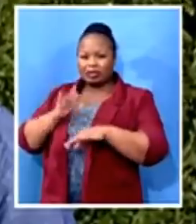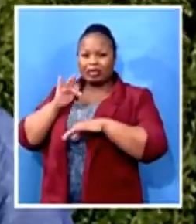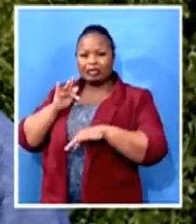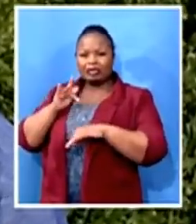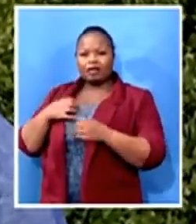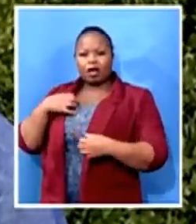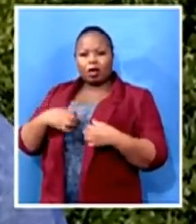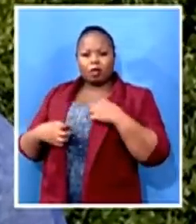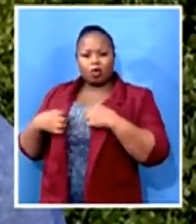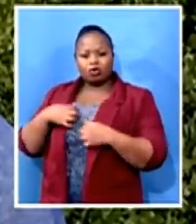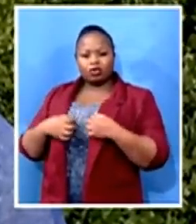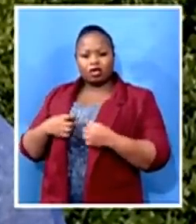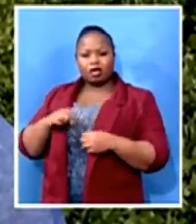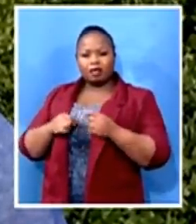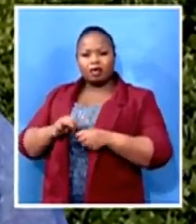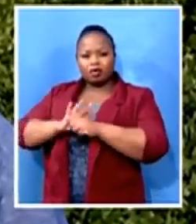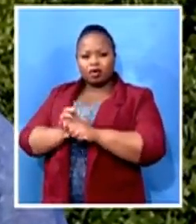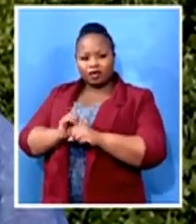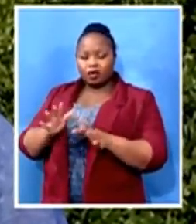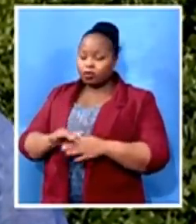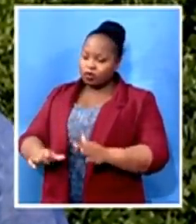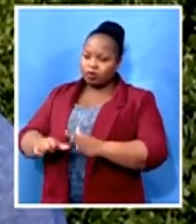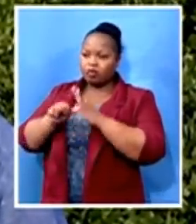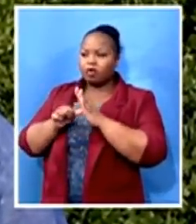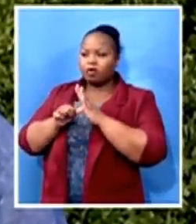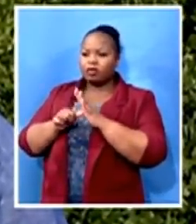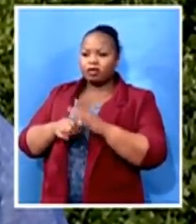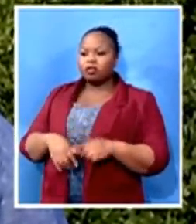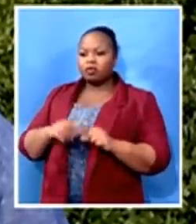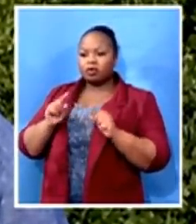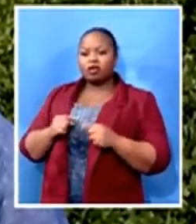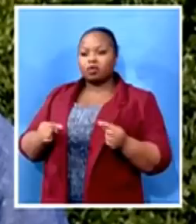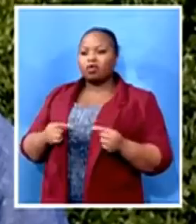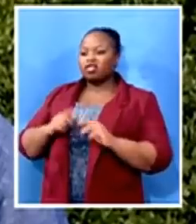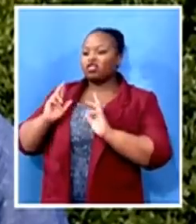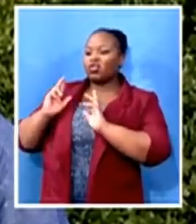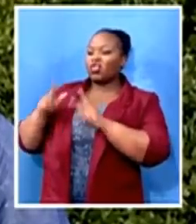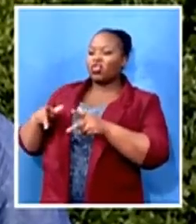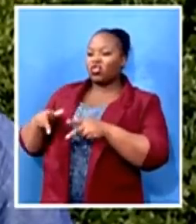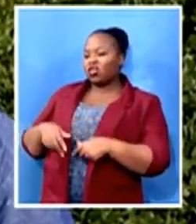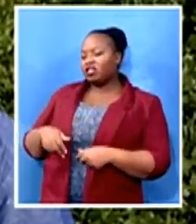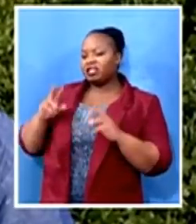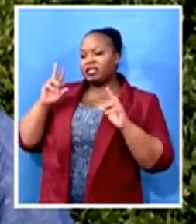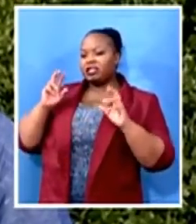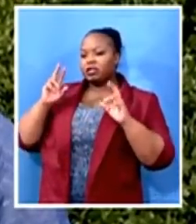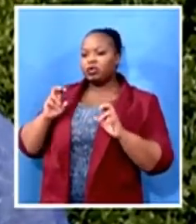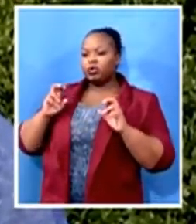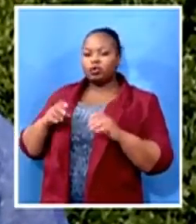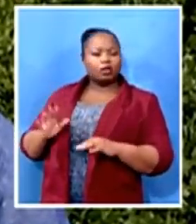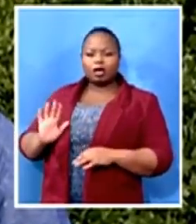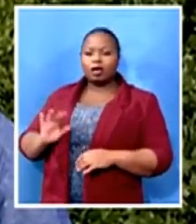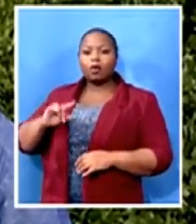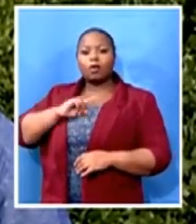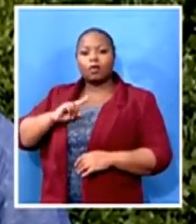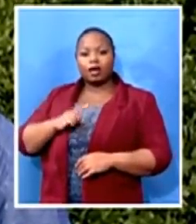it is important that we don't leave any issues hanging around there, the safety of people who are working there. Because all these committees